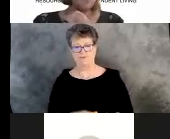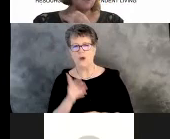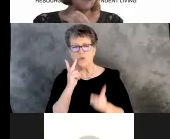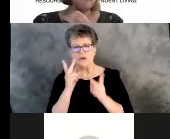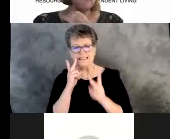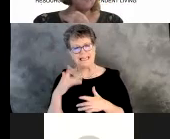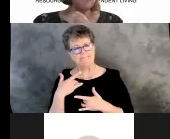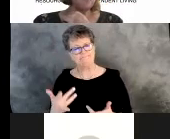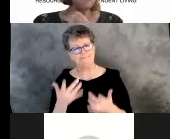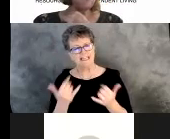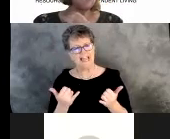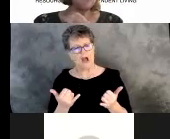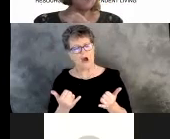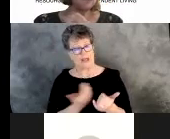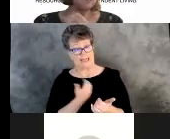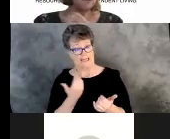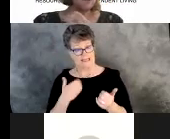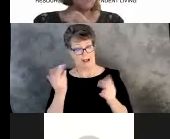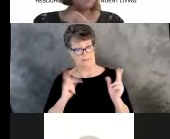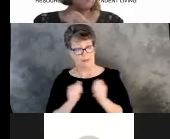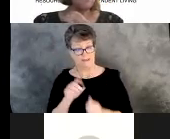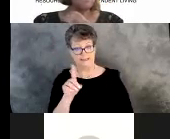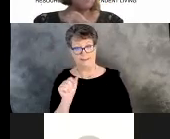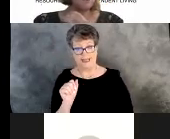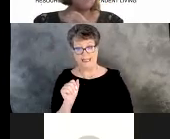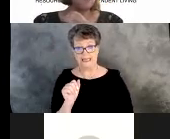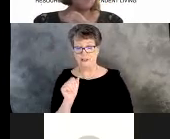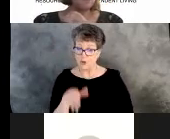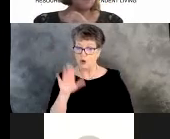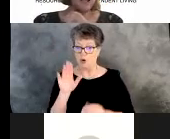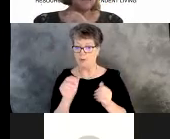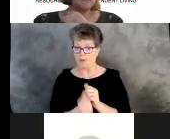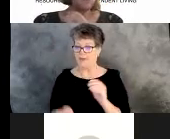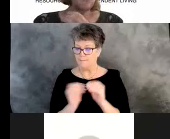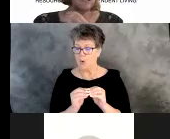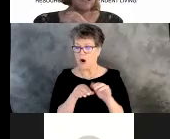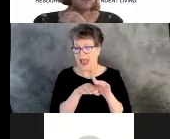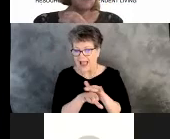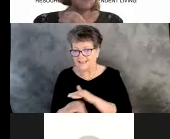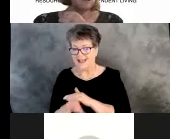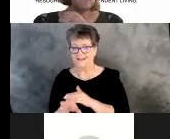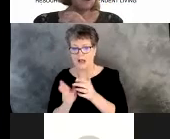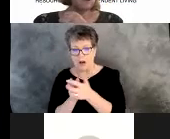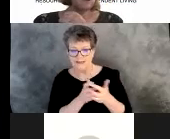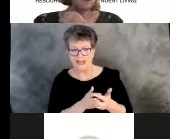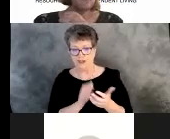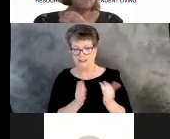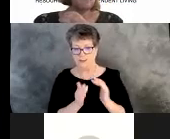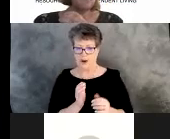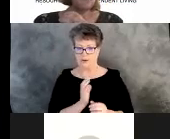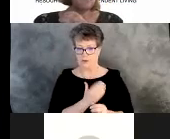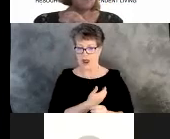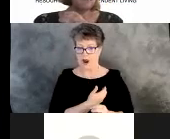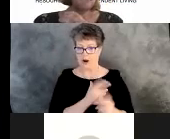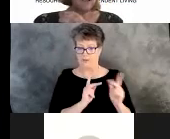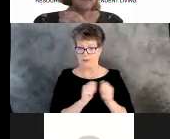where a lot of young people with disabilities who grew up with a lot more access and accommodations than a lot of our people